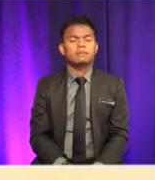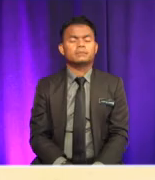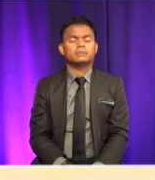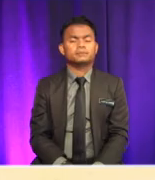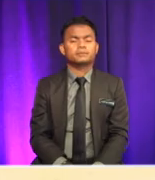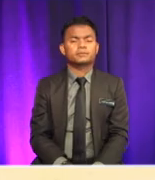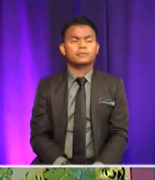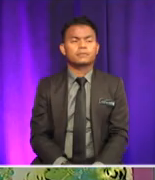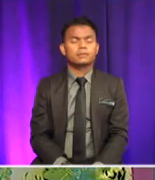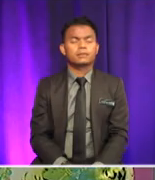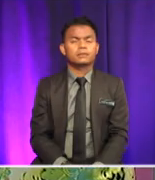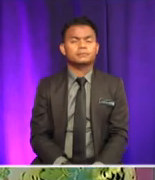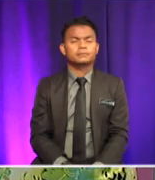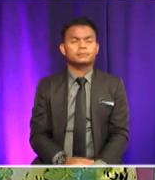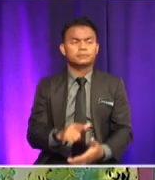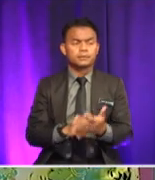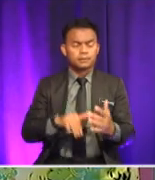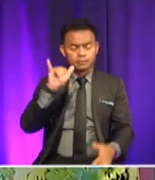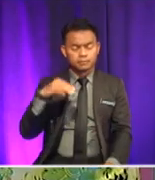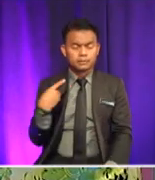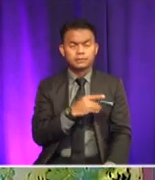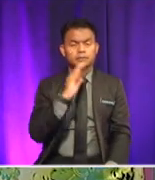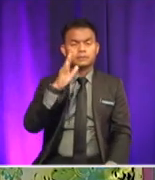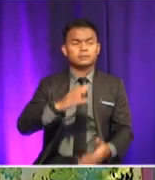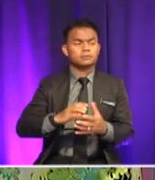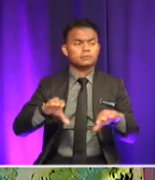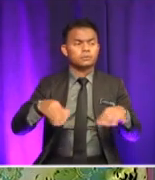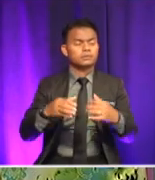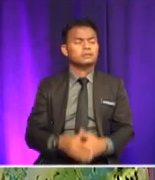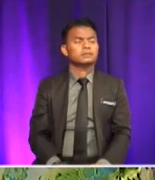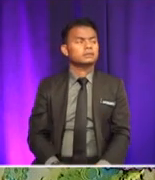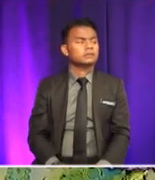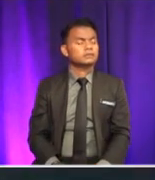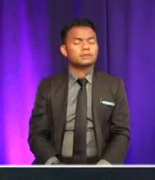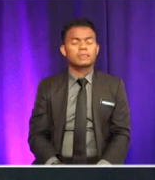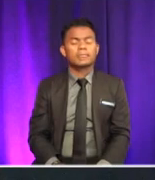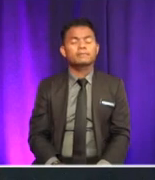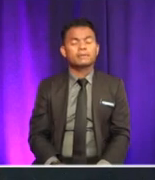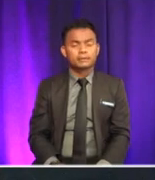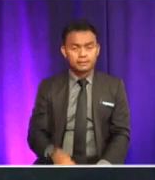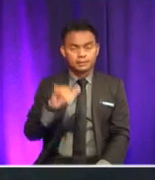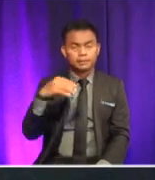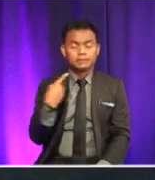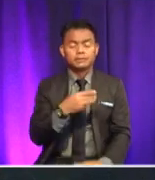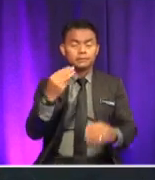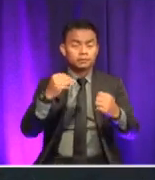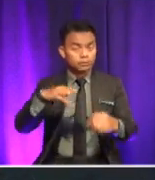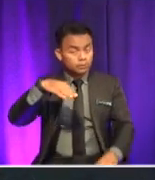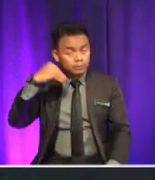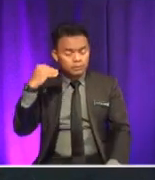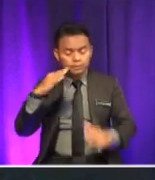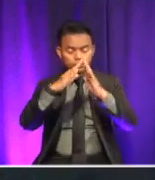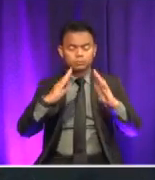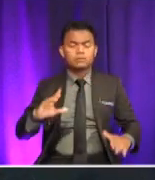mental spirit, would you actually agree with your tormentor, Chris? Yes. Yes. I just want to go home. Exactly. You just want to get it over with, all